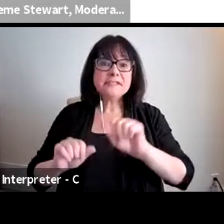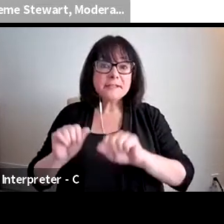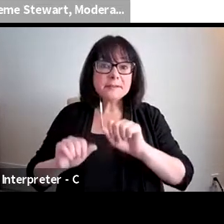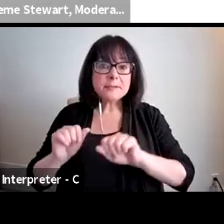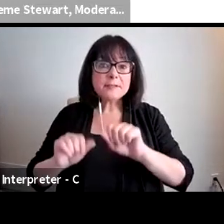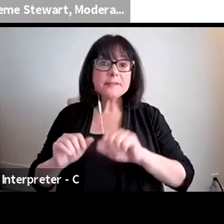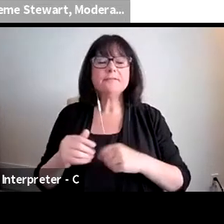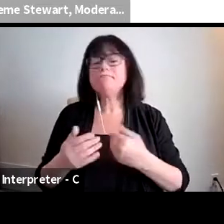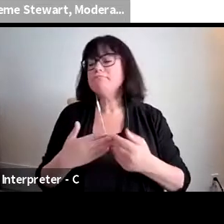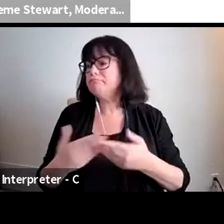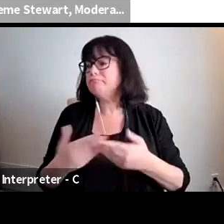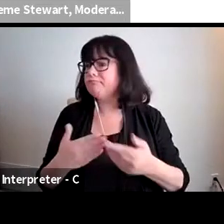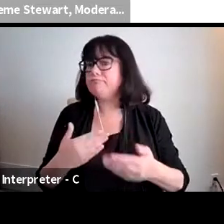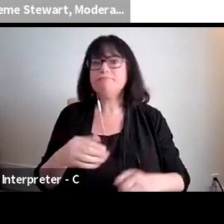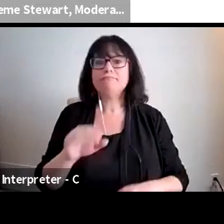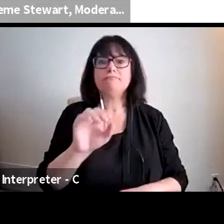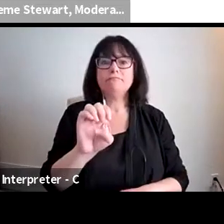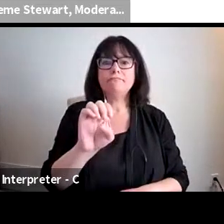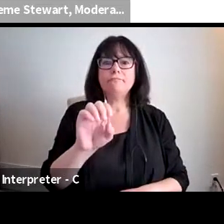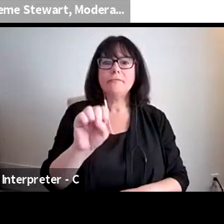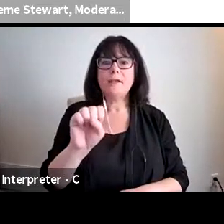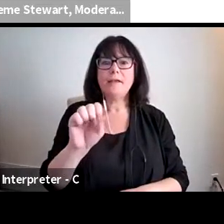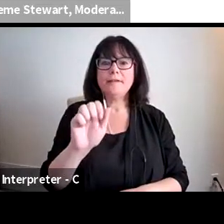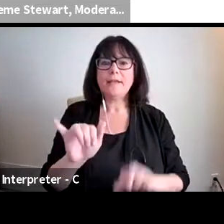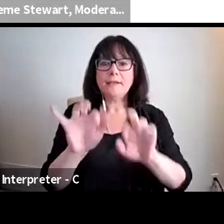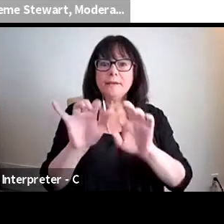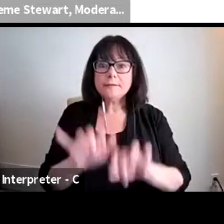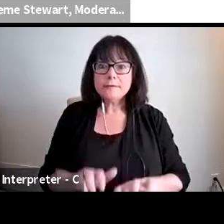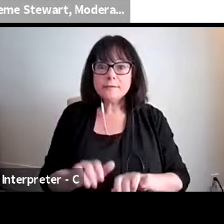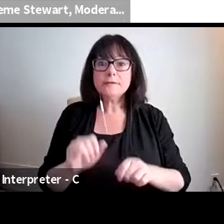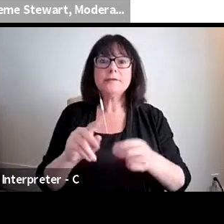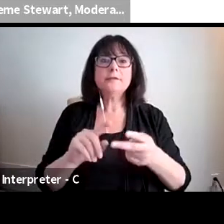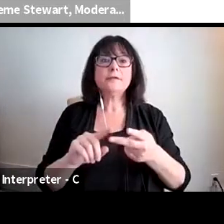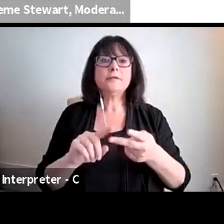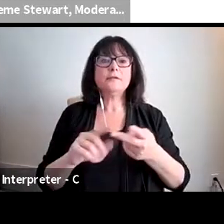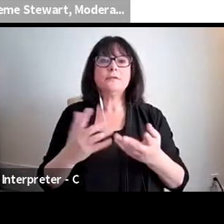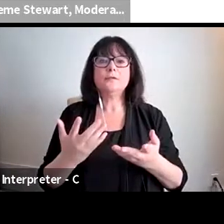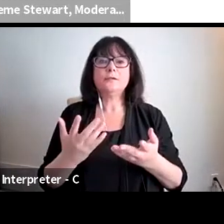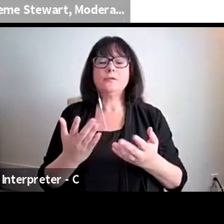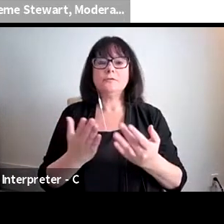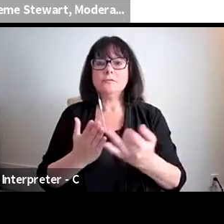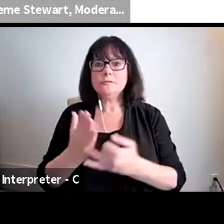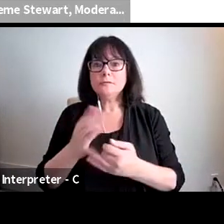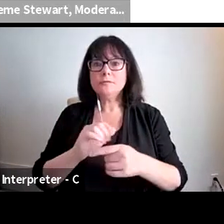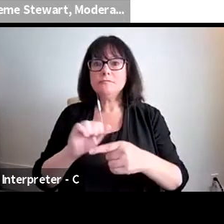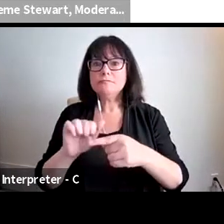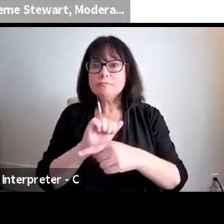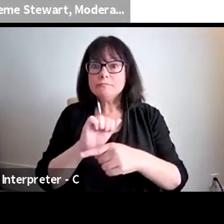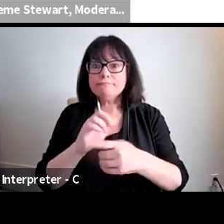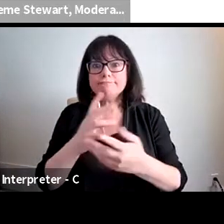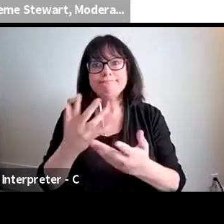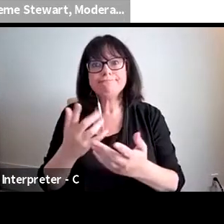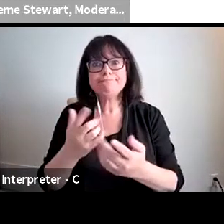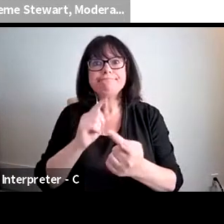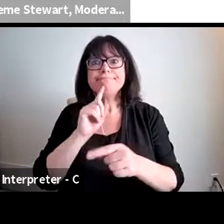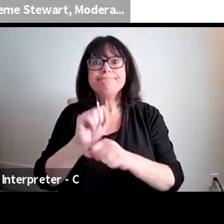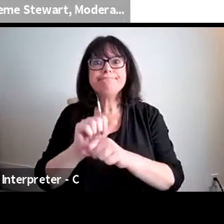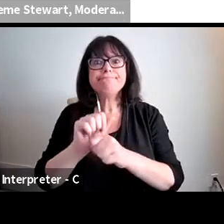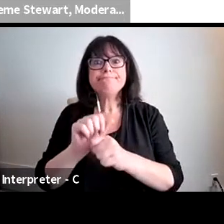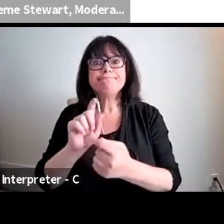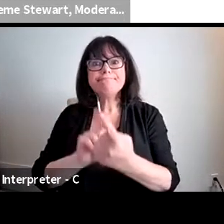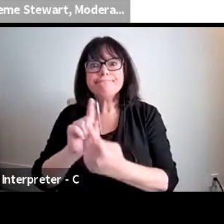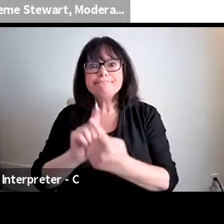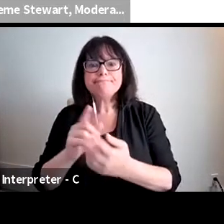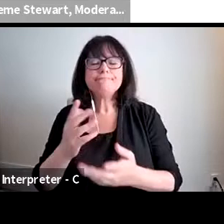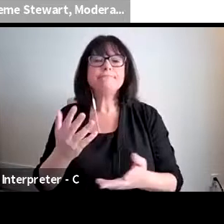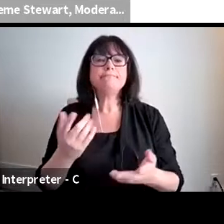that's essays or practical assessment or essays or exams, they're looking very